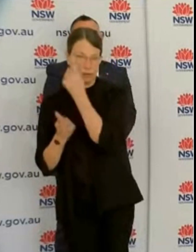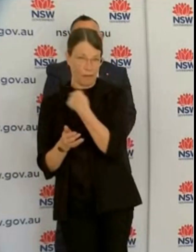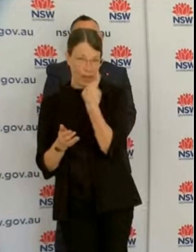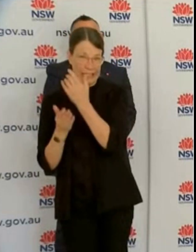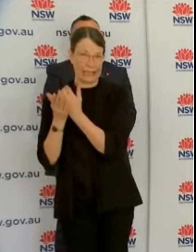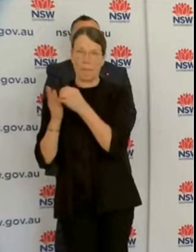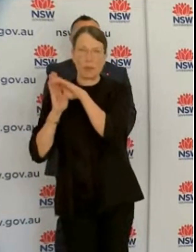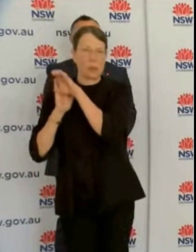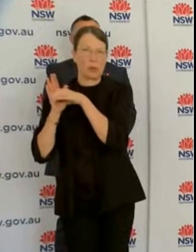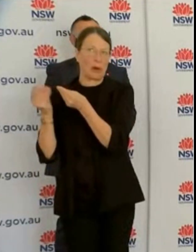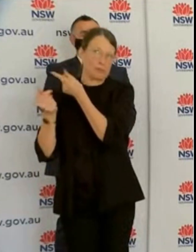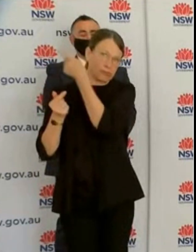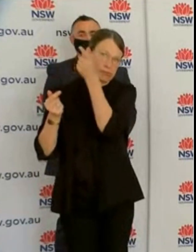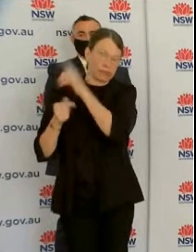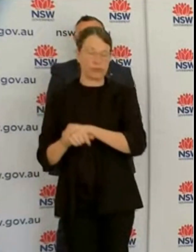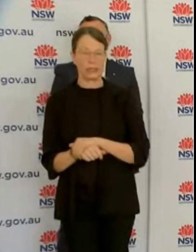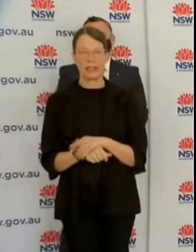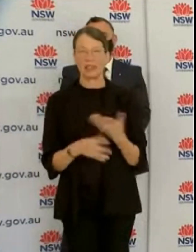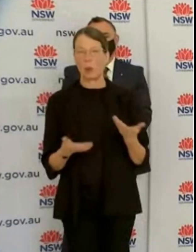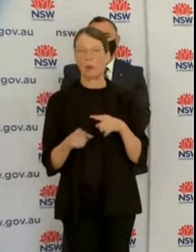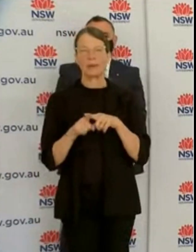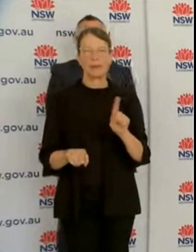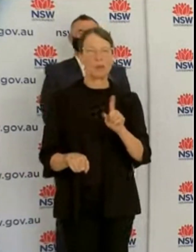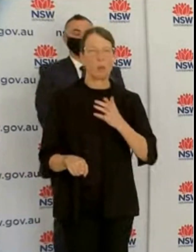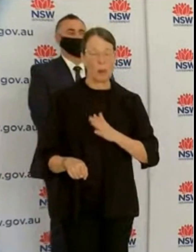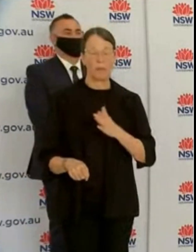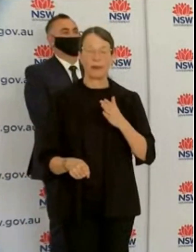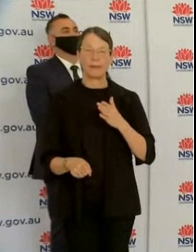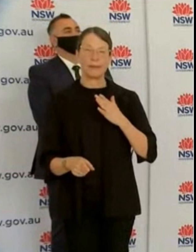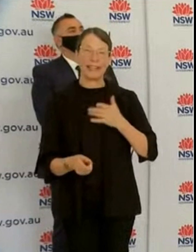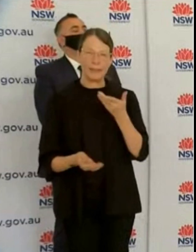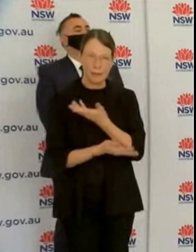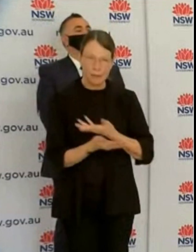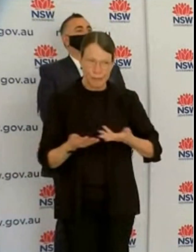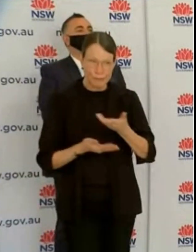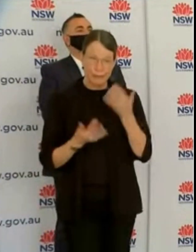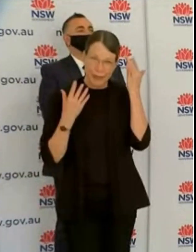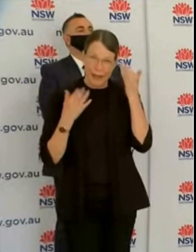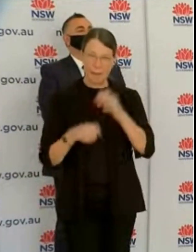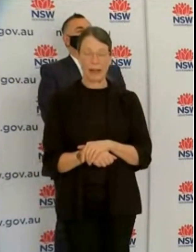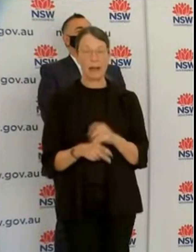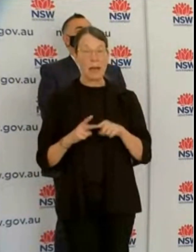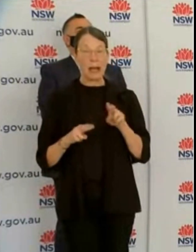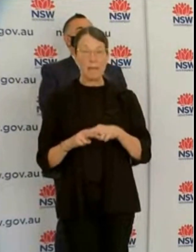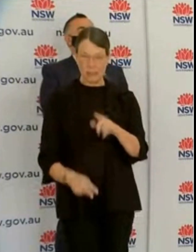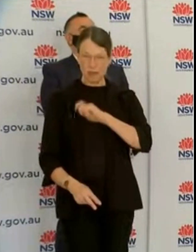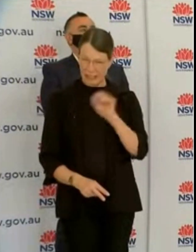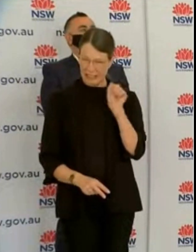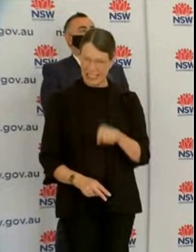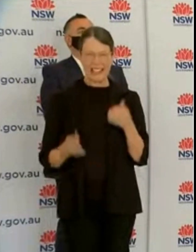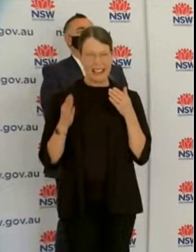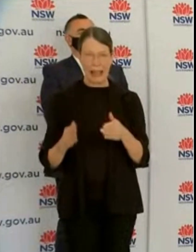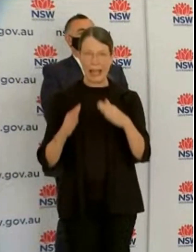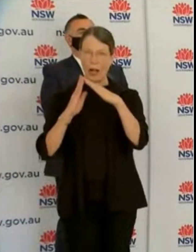and the discussions we're having, but it could very well be the case. But there's no doubt that in a pandemic, if we're trusting people to quarantine at home, and some